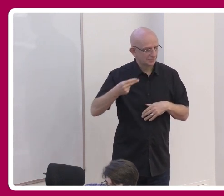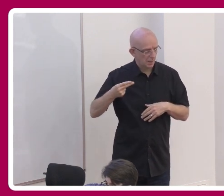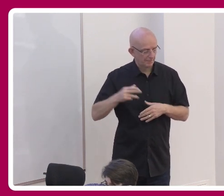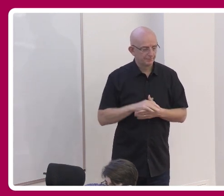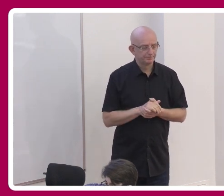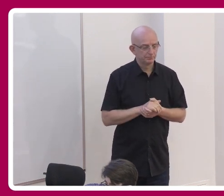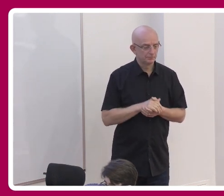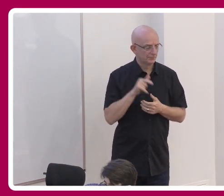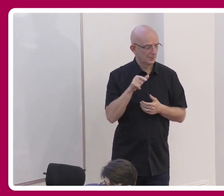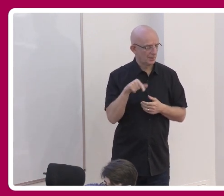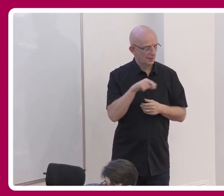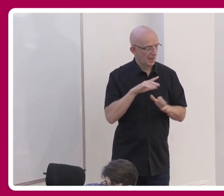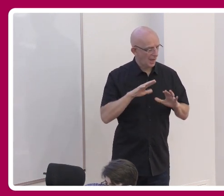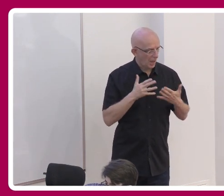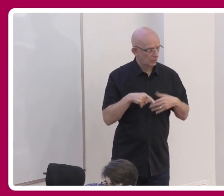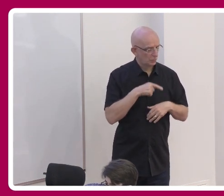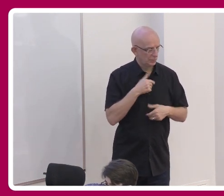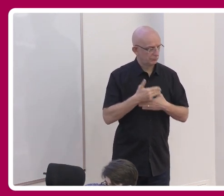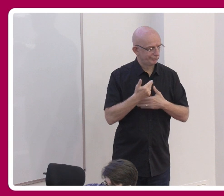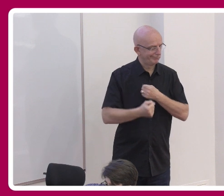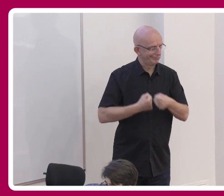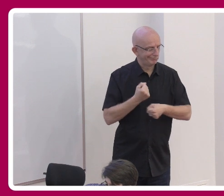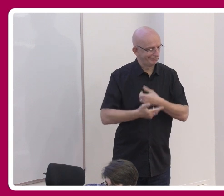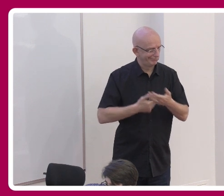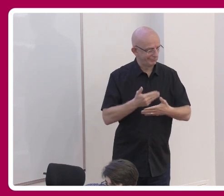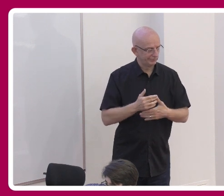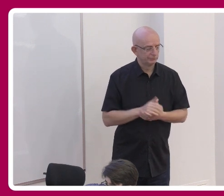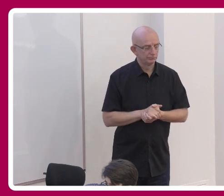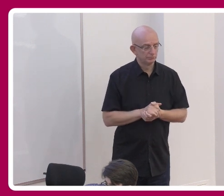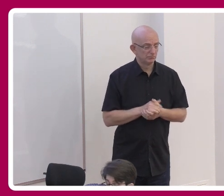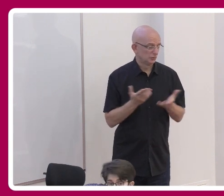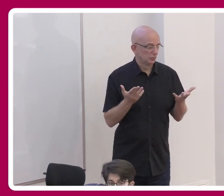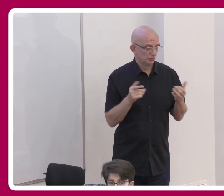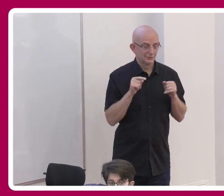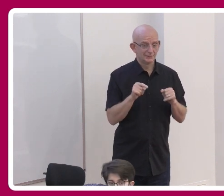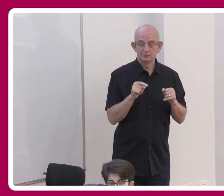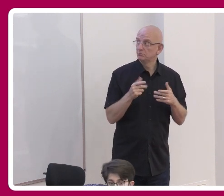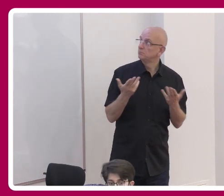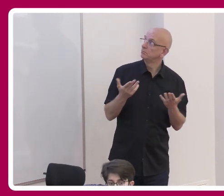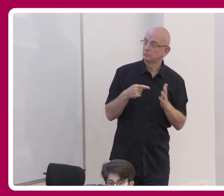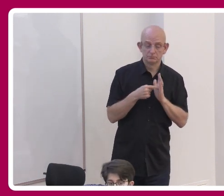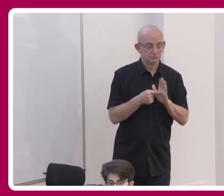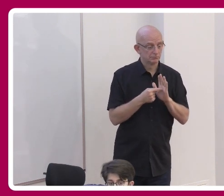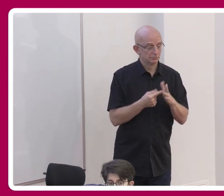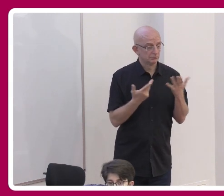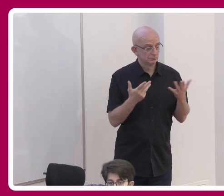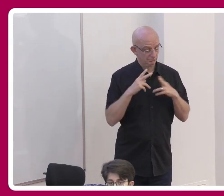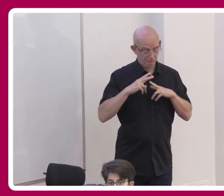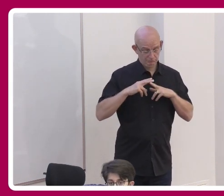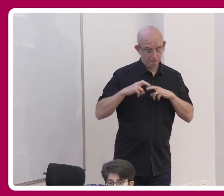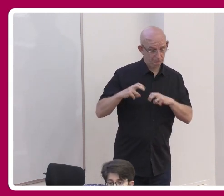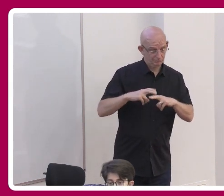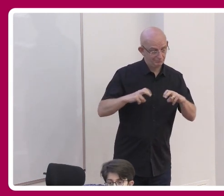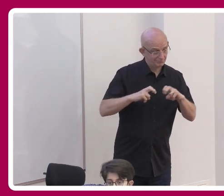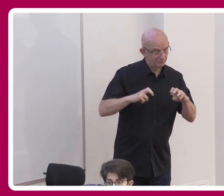Broadly, when it comes to investigation, investigating violations of human rights against people with disabilities,